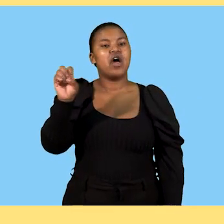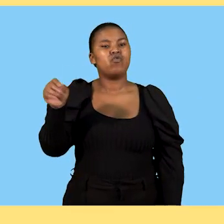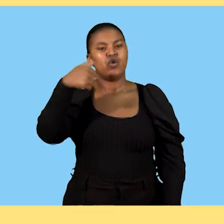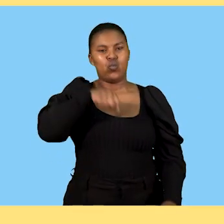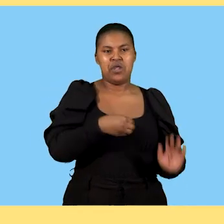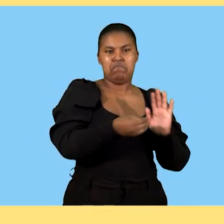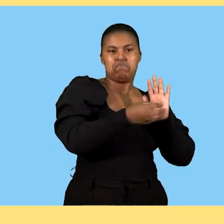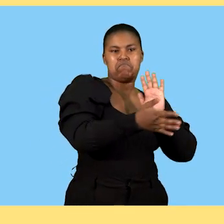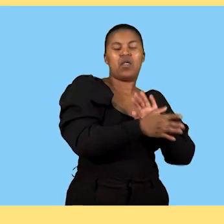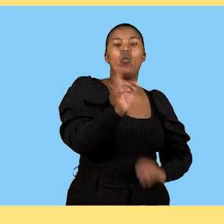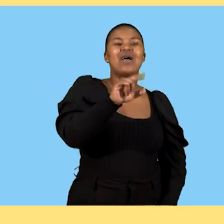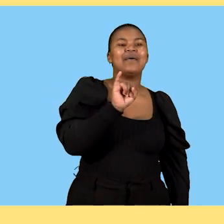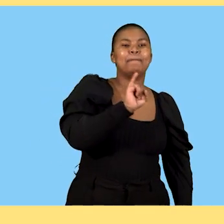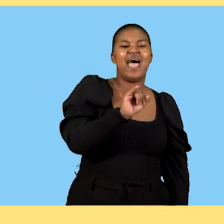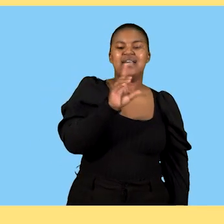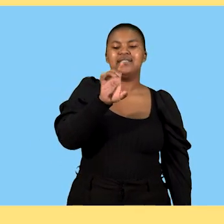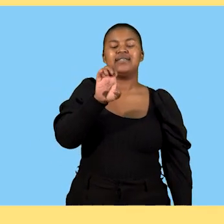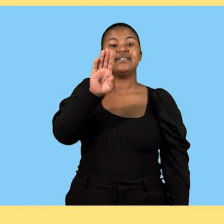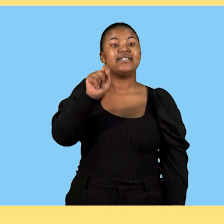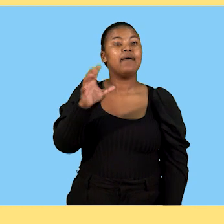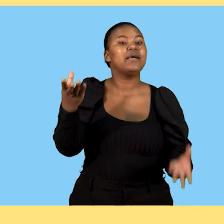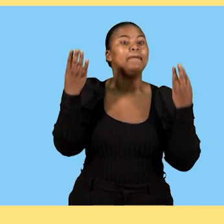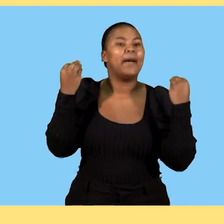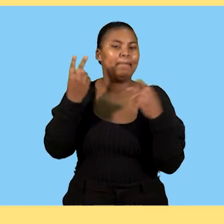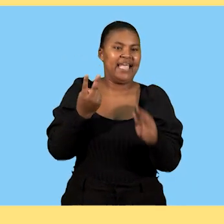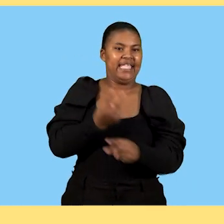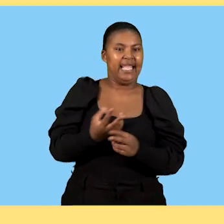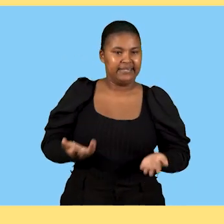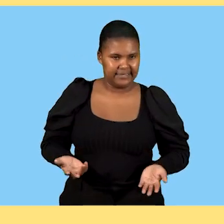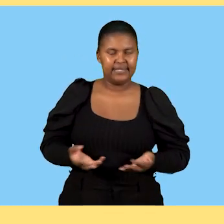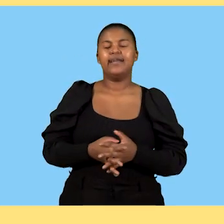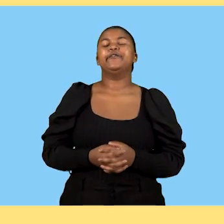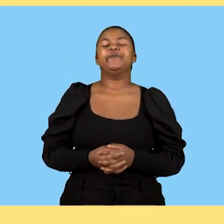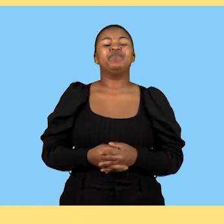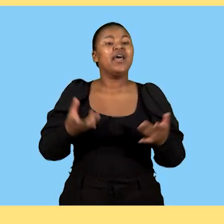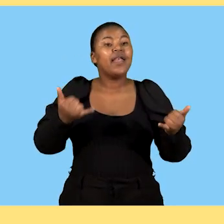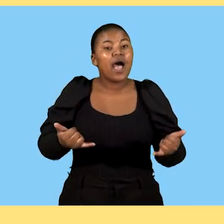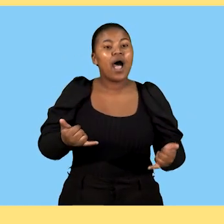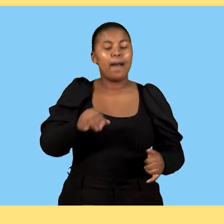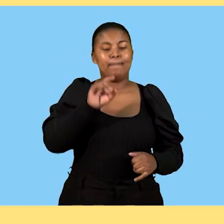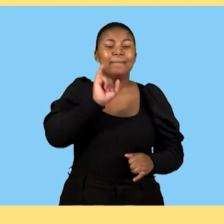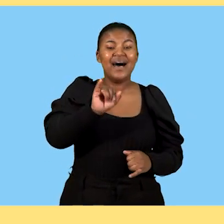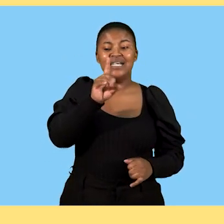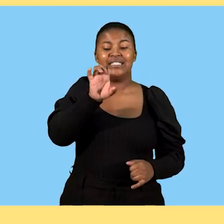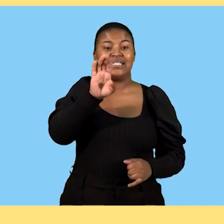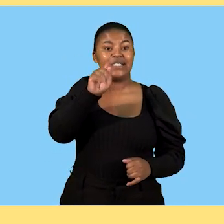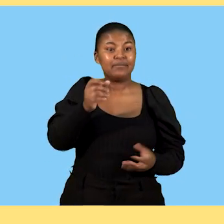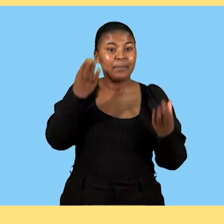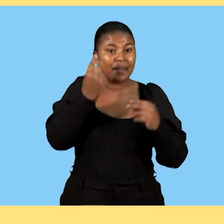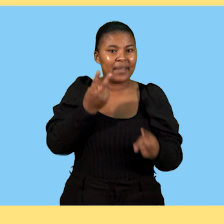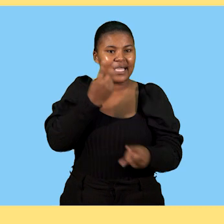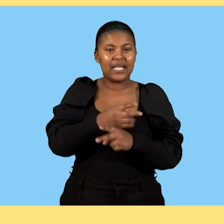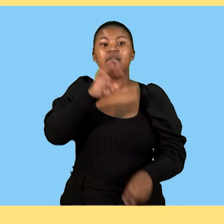recovered. Here's my bad debts recovered. And my bad debts recovered, remember,